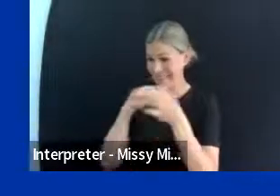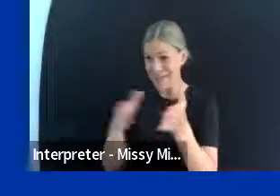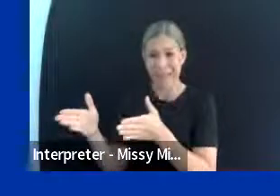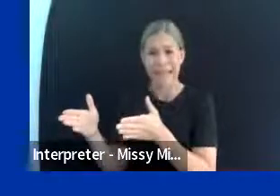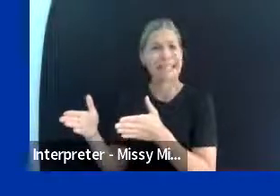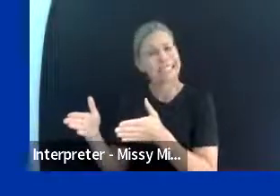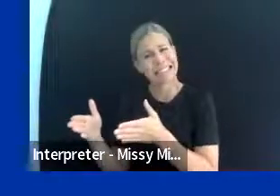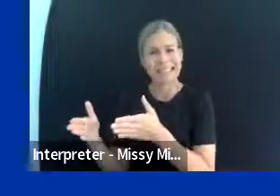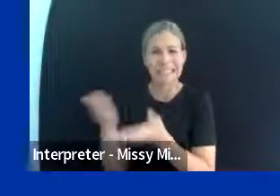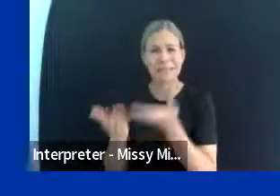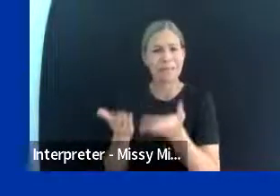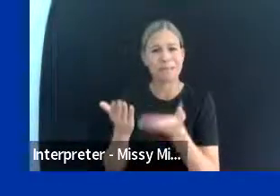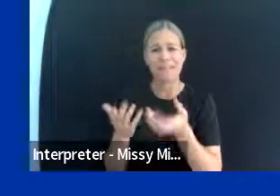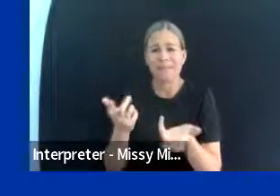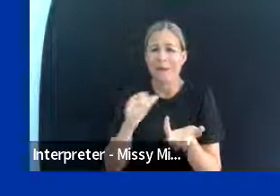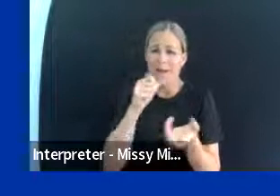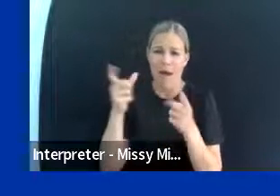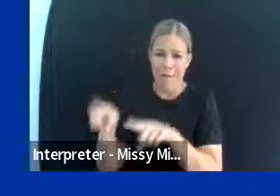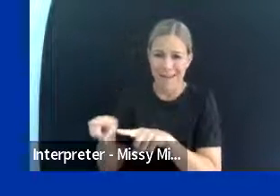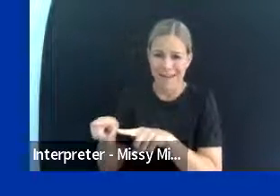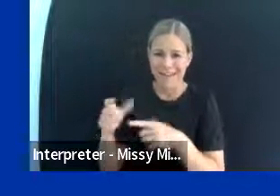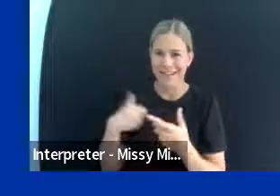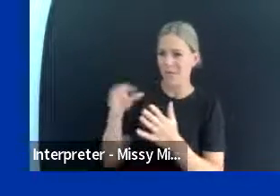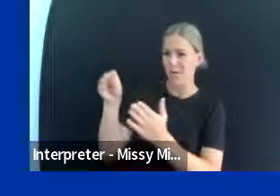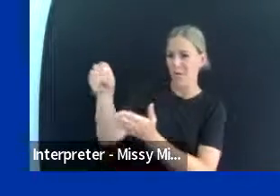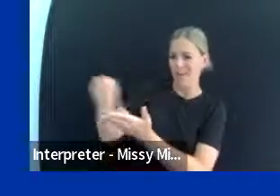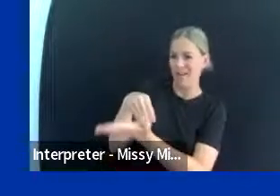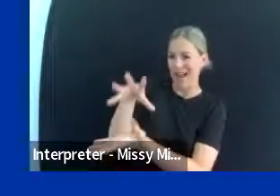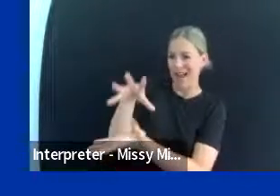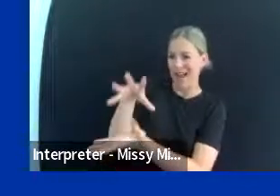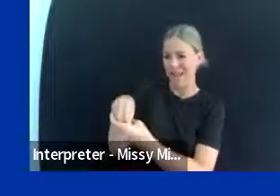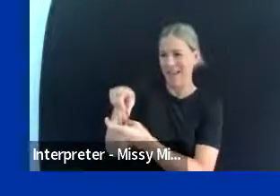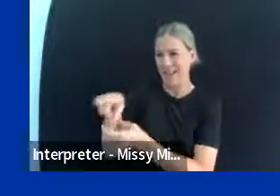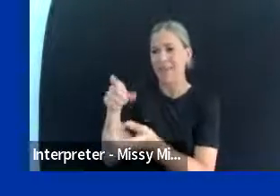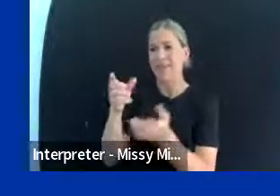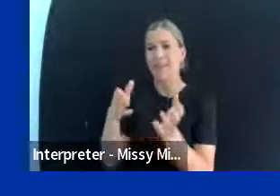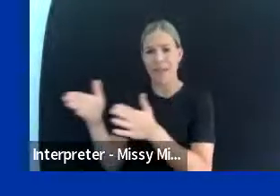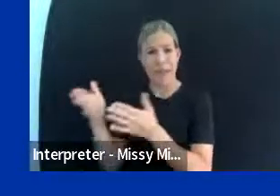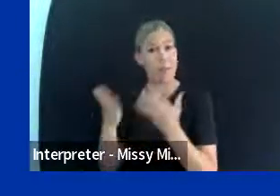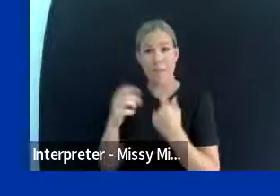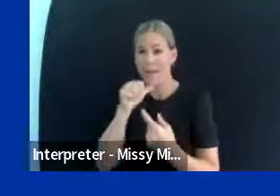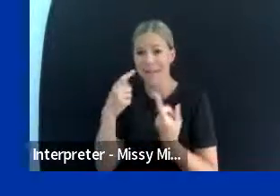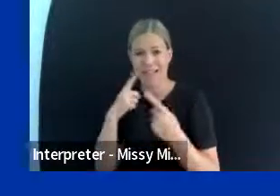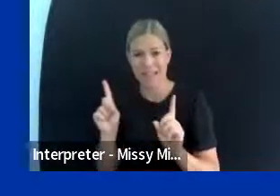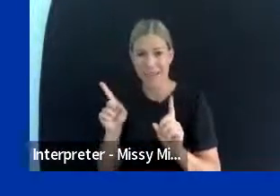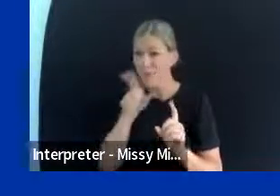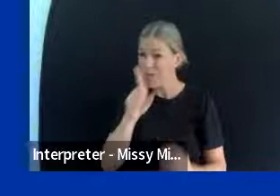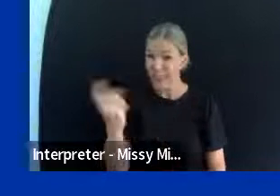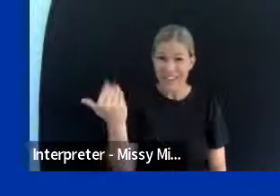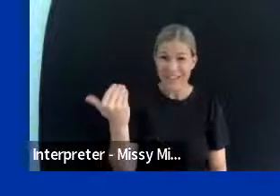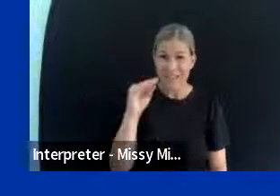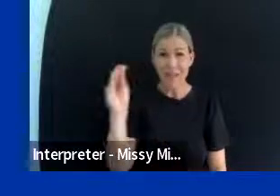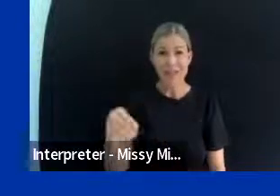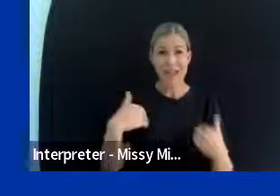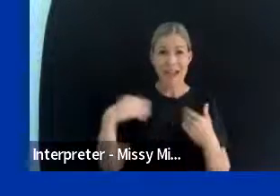happening. Because sometimes when it's in the service plan, things don't always happen and goals aren't reached the way we want them to. And so there's a huge gap, not just in